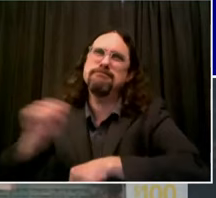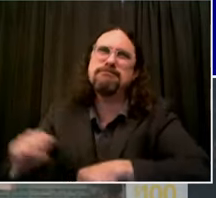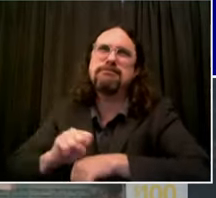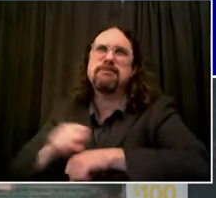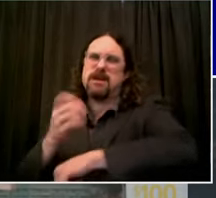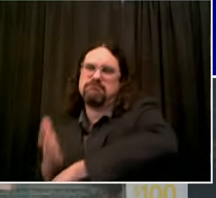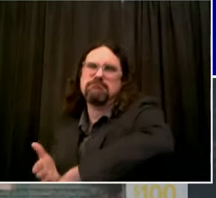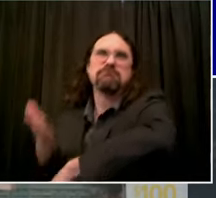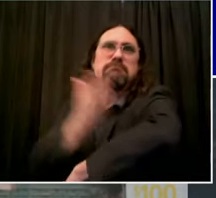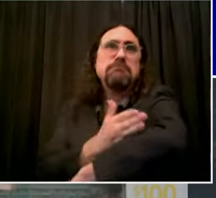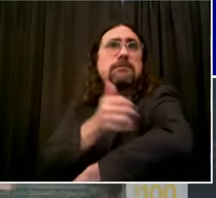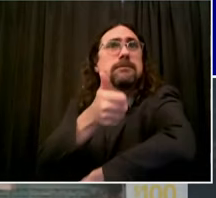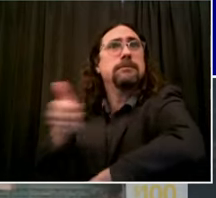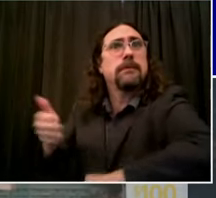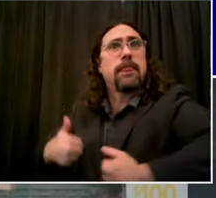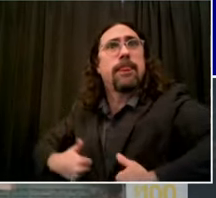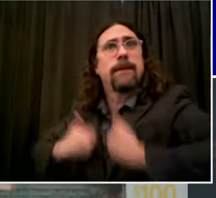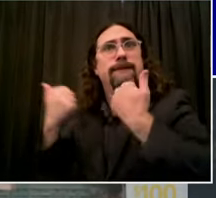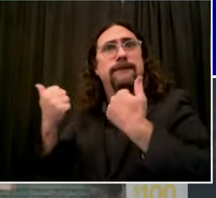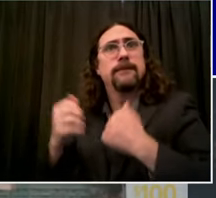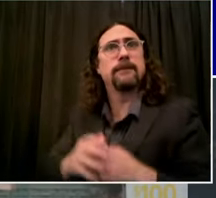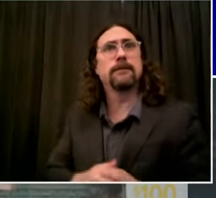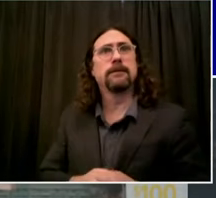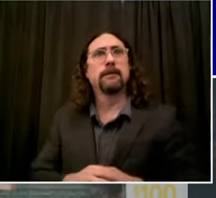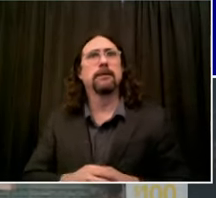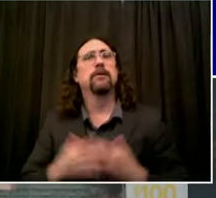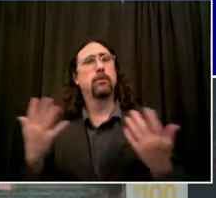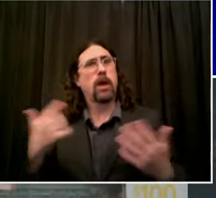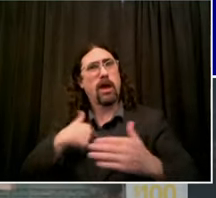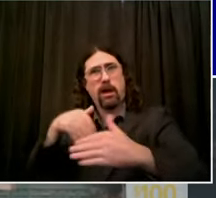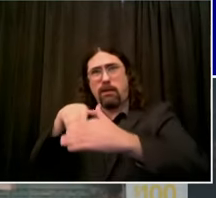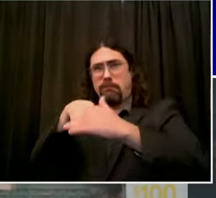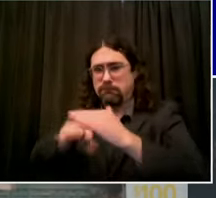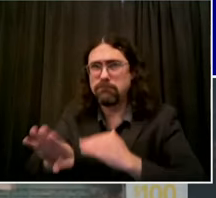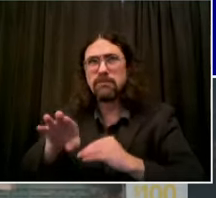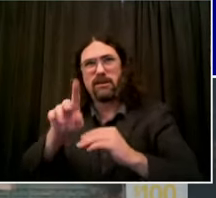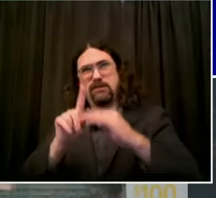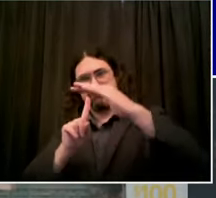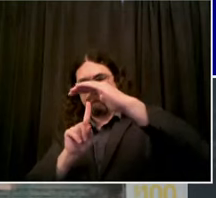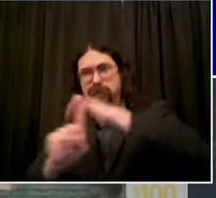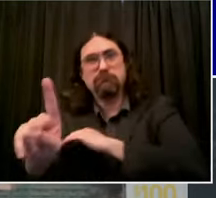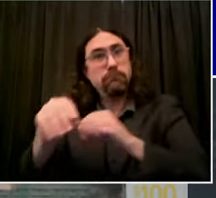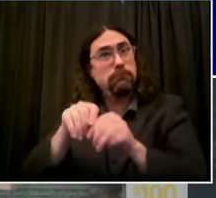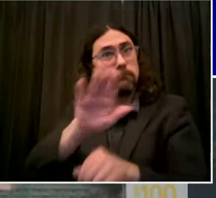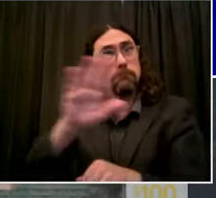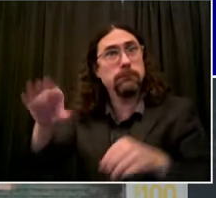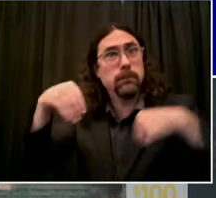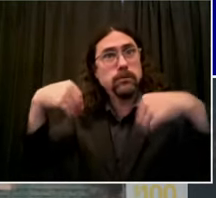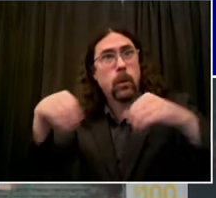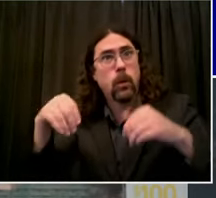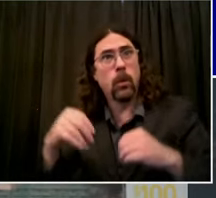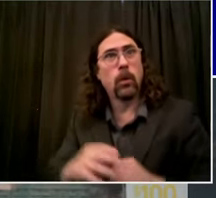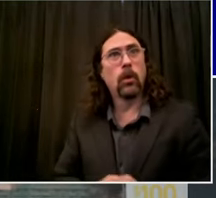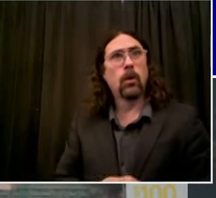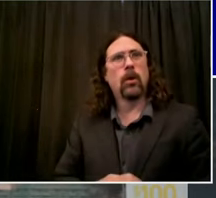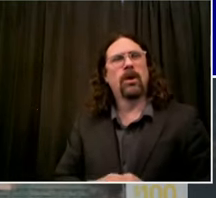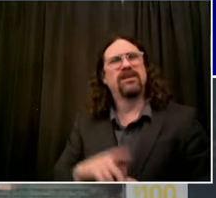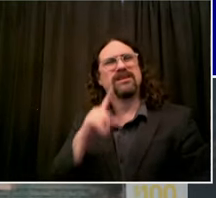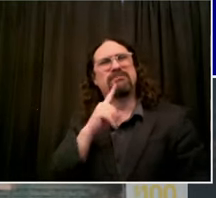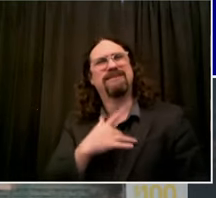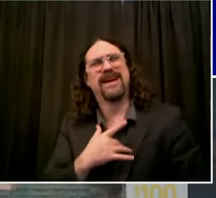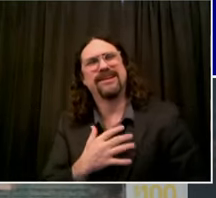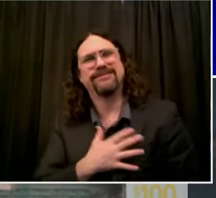And I asked them what they were feeling, and they were angry, they were frustrated, they needed help. And then every single one of them said, but we